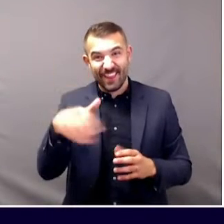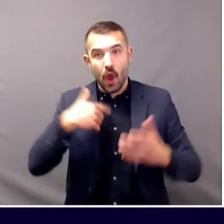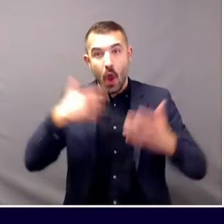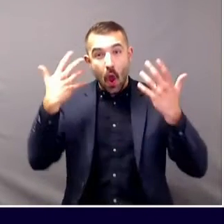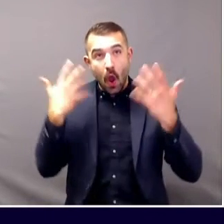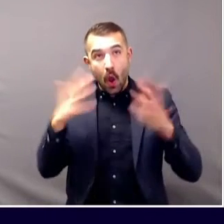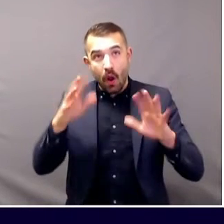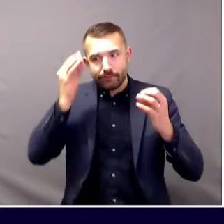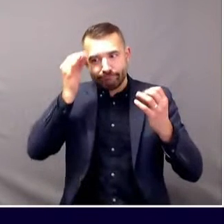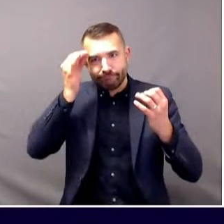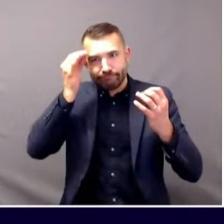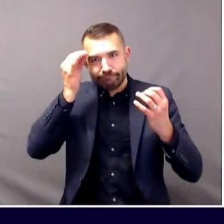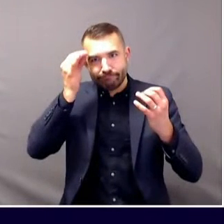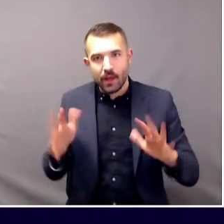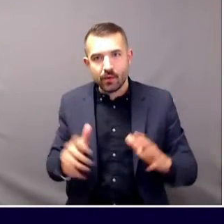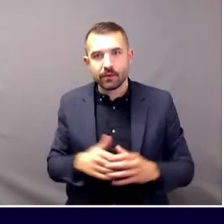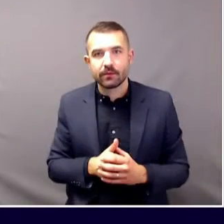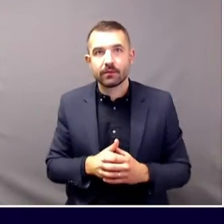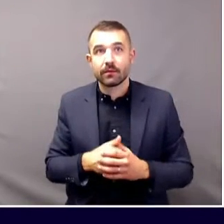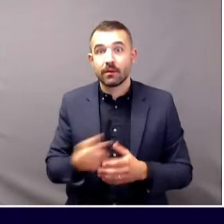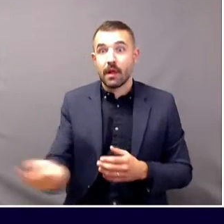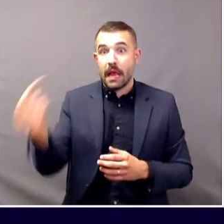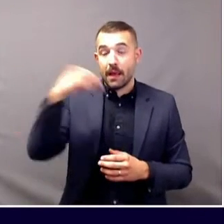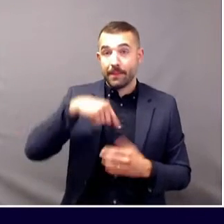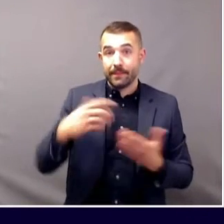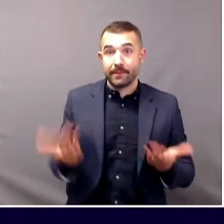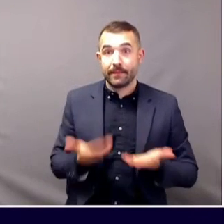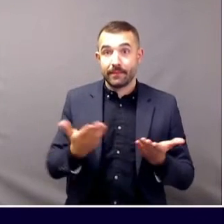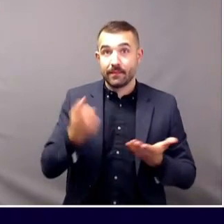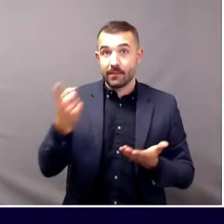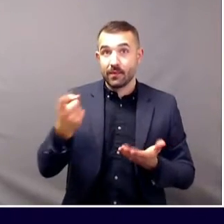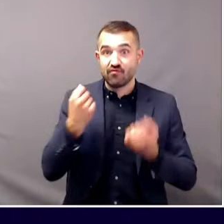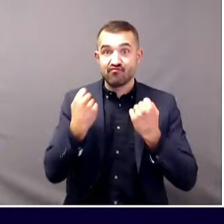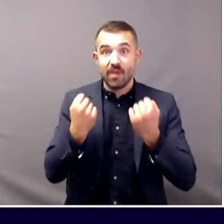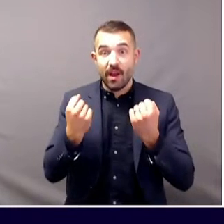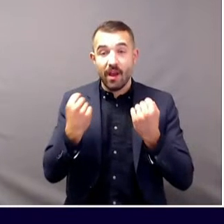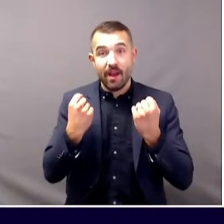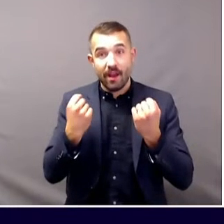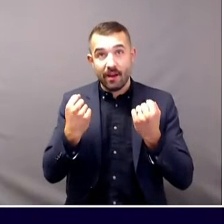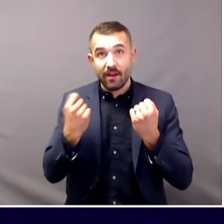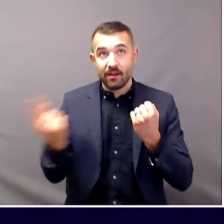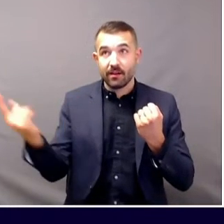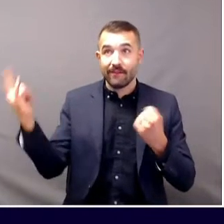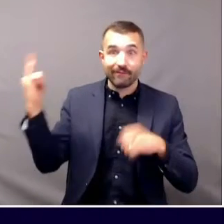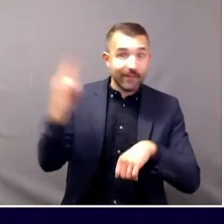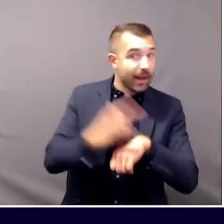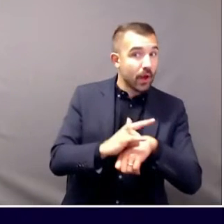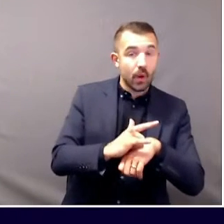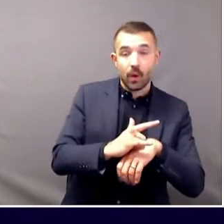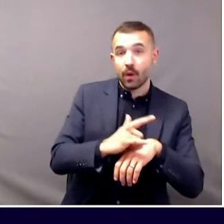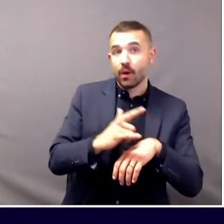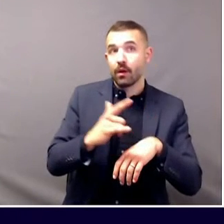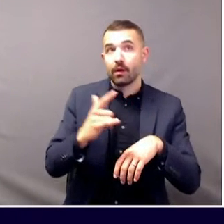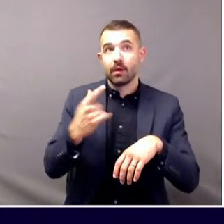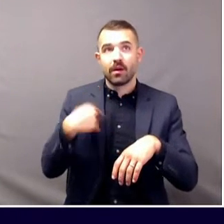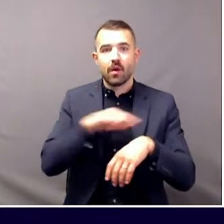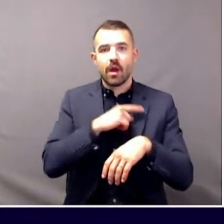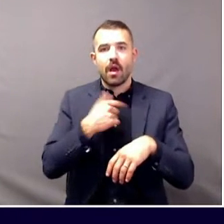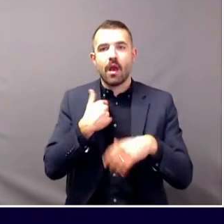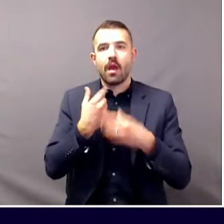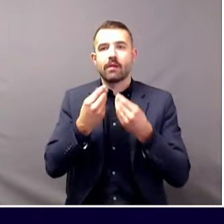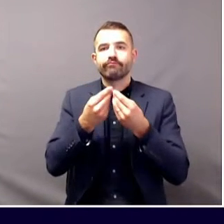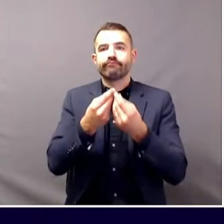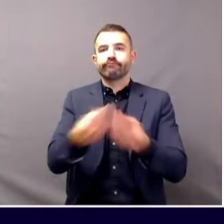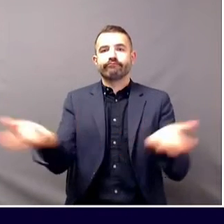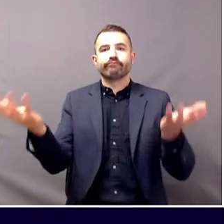who are coming into Maine, be it by car or by plane. One reason we have offered now testing at